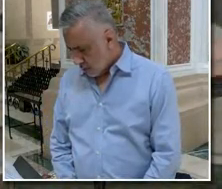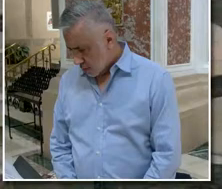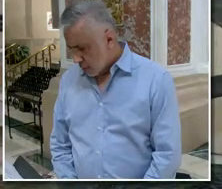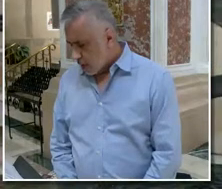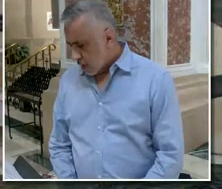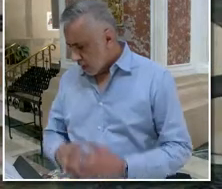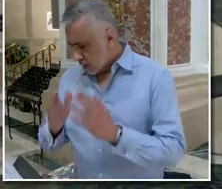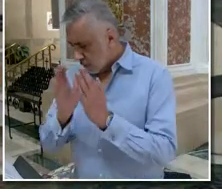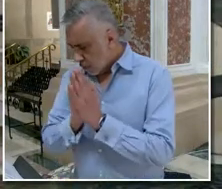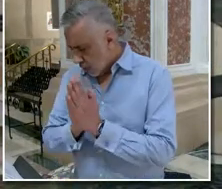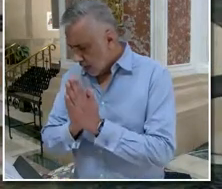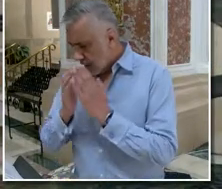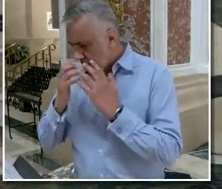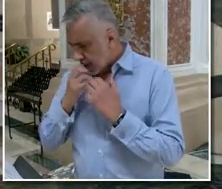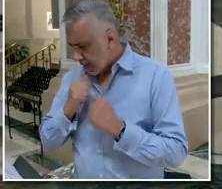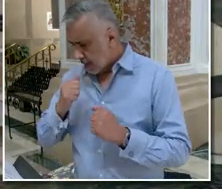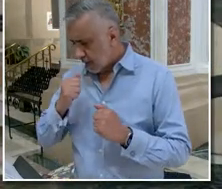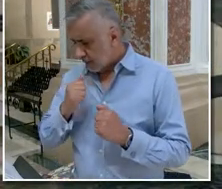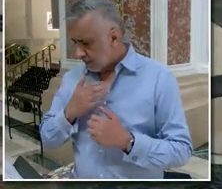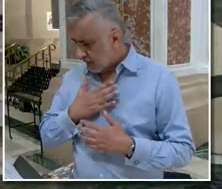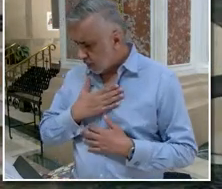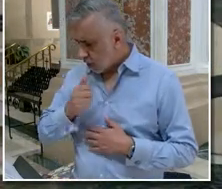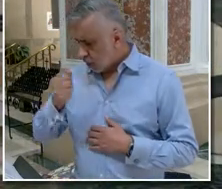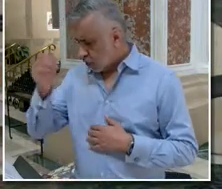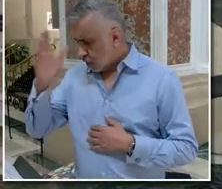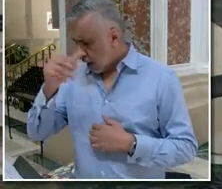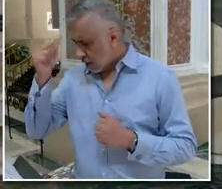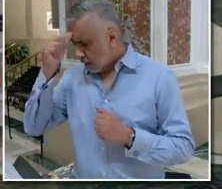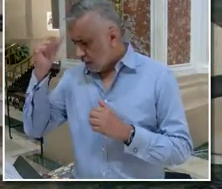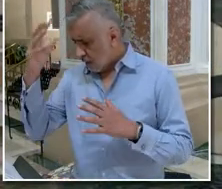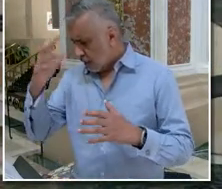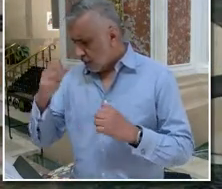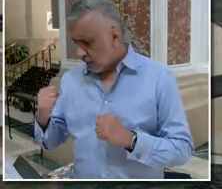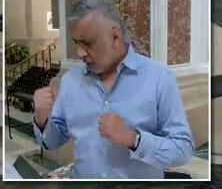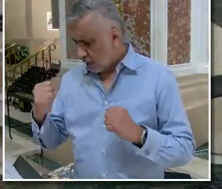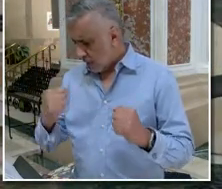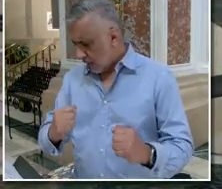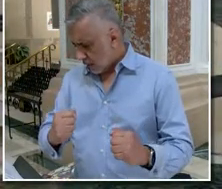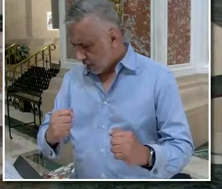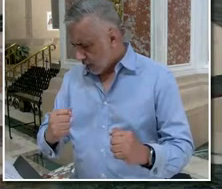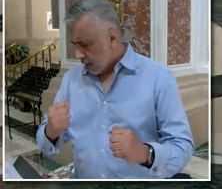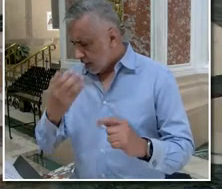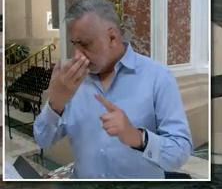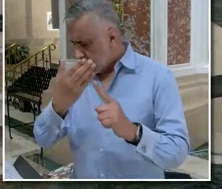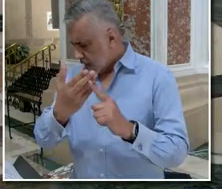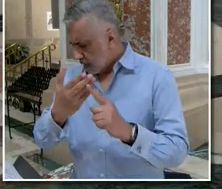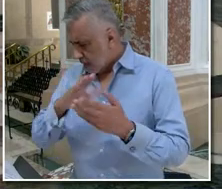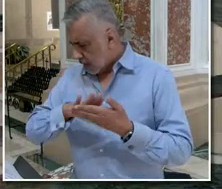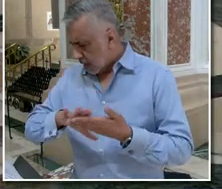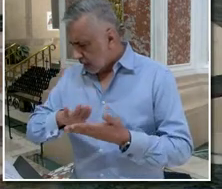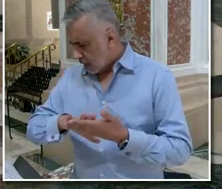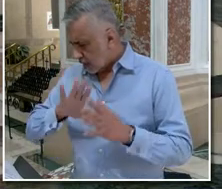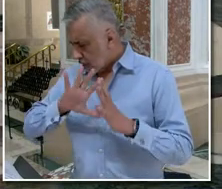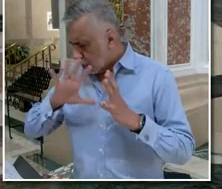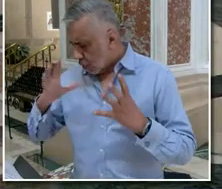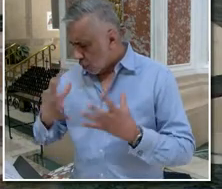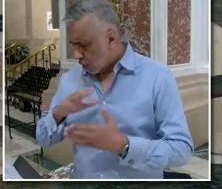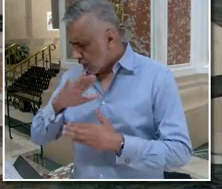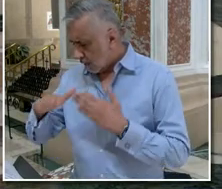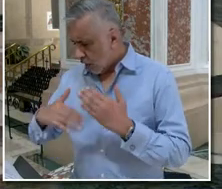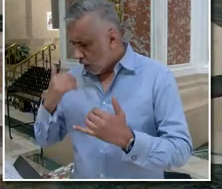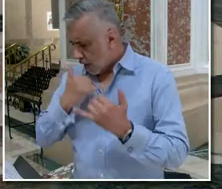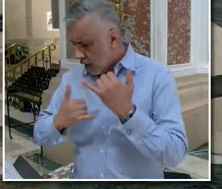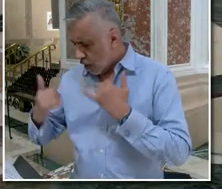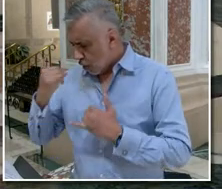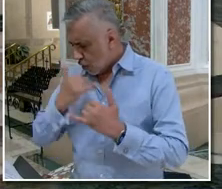Let us pray, dearly beloved, to God the Father Almighty, that he may cleanse the world of all